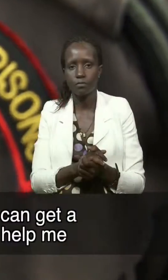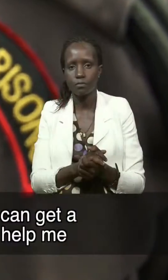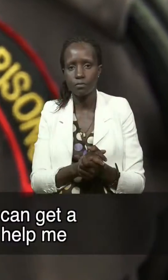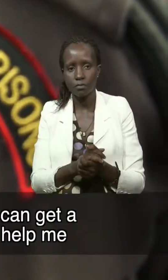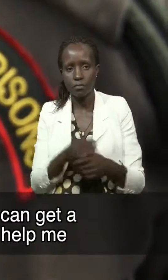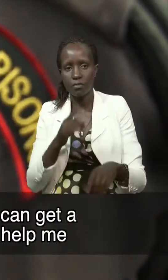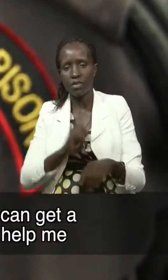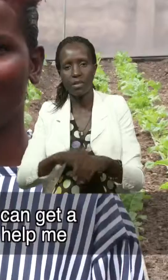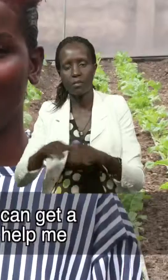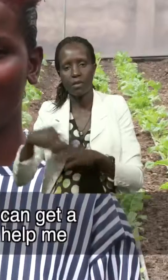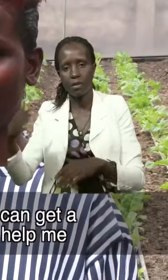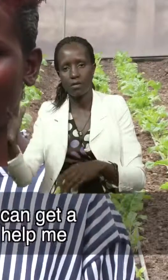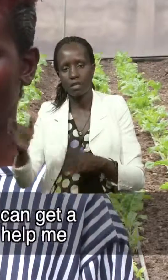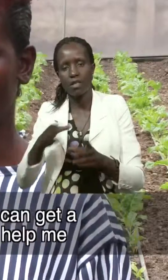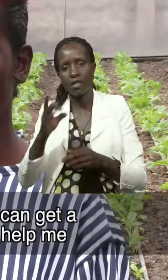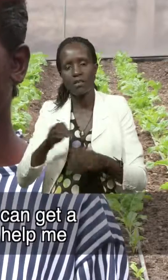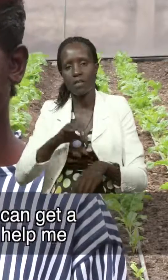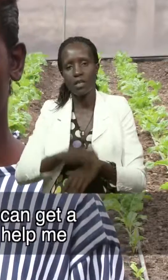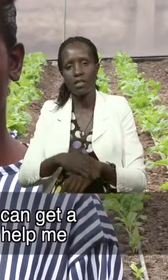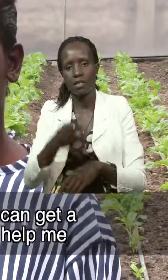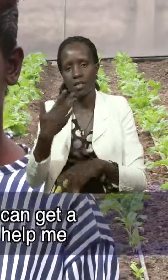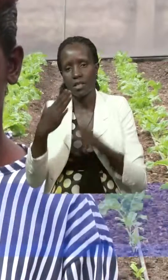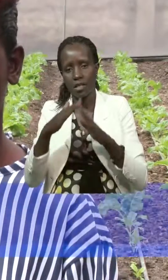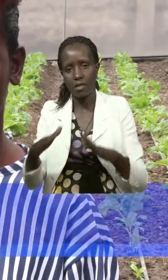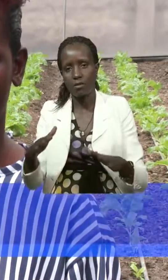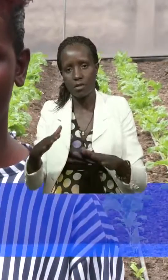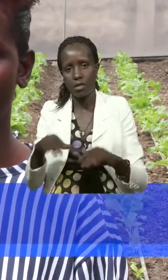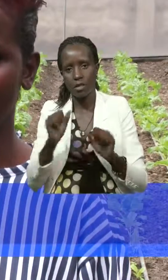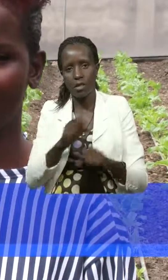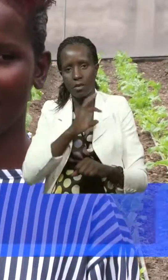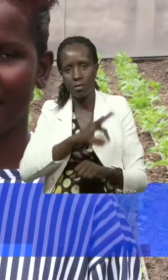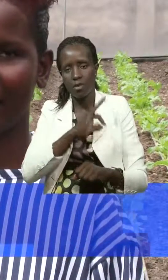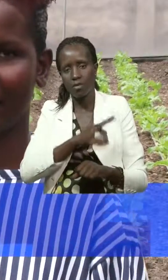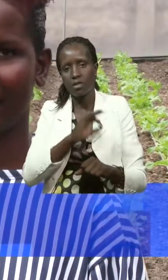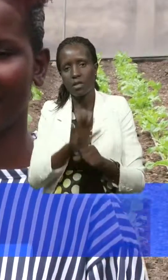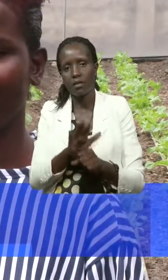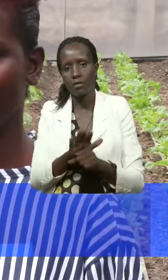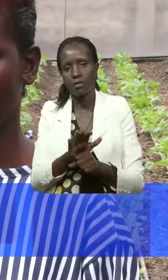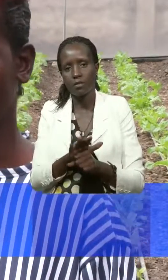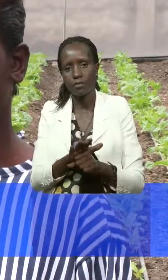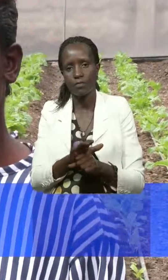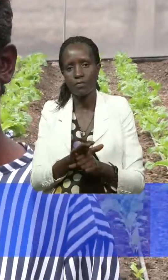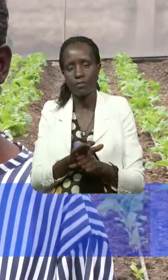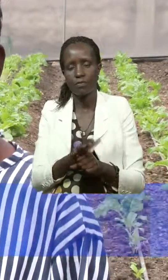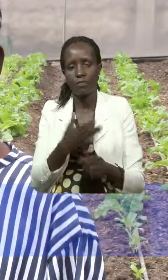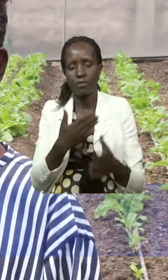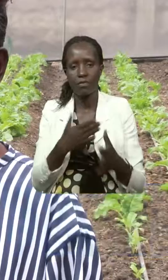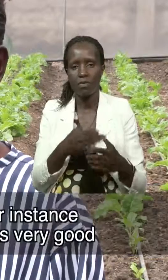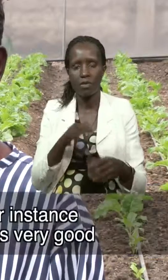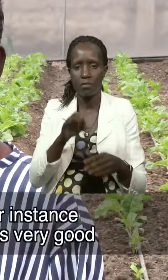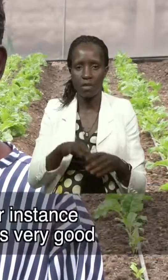Kutoka nje, kama ningeweza kuwa na mtu anaweza nisimamia nipate greenhouse, inaweza nifaidi sana. Naweza kupanda